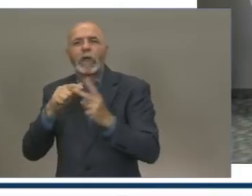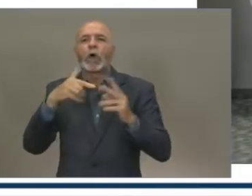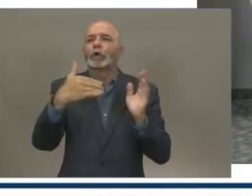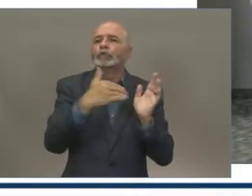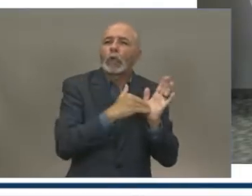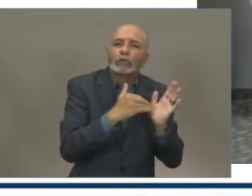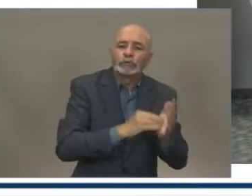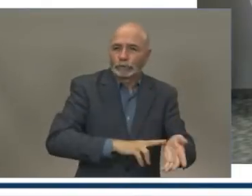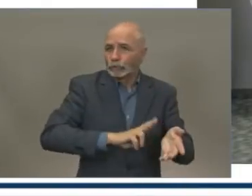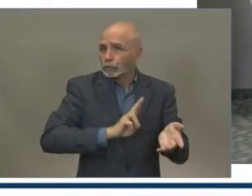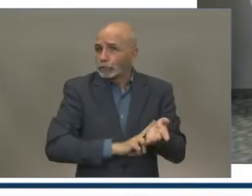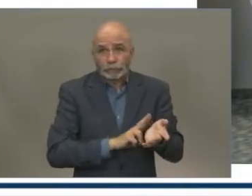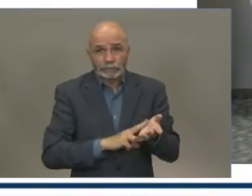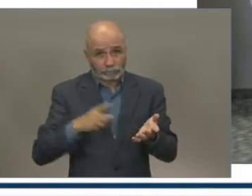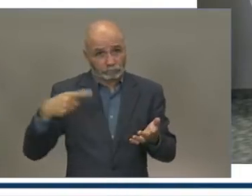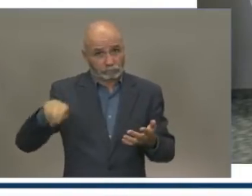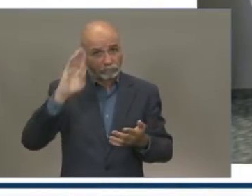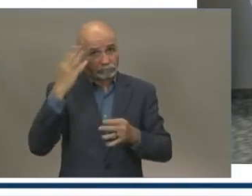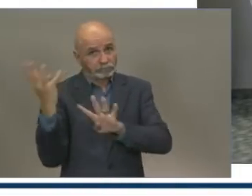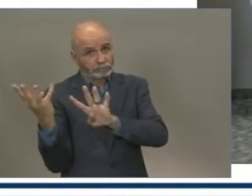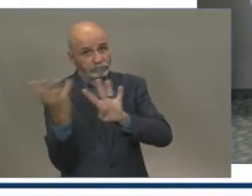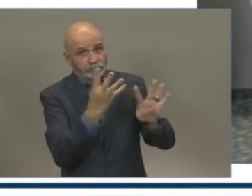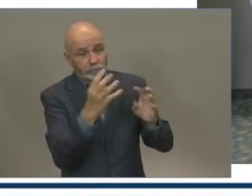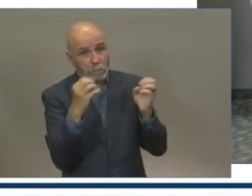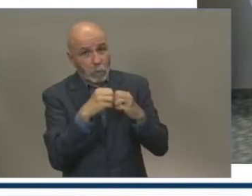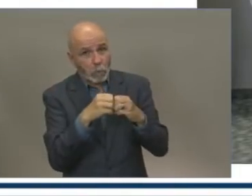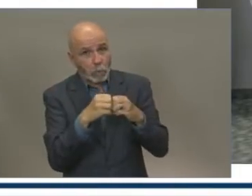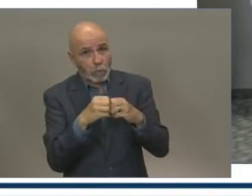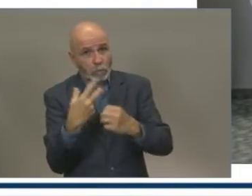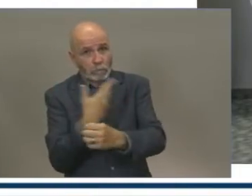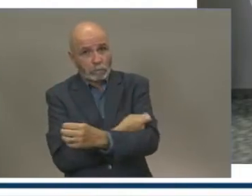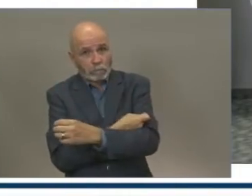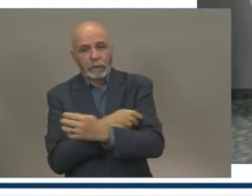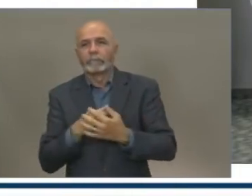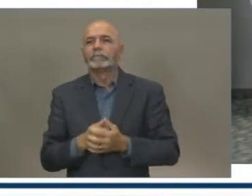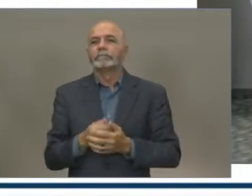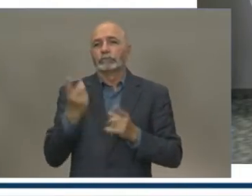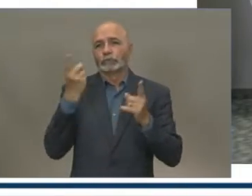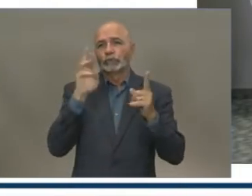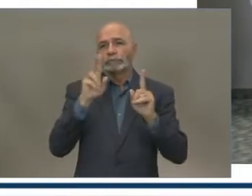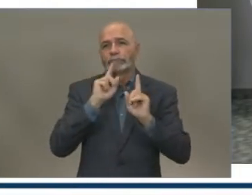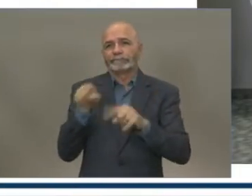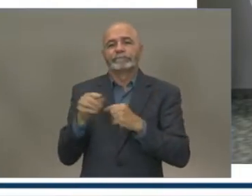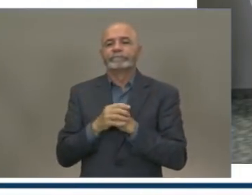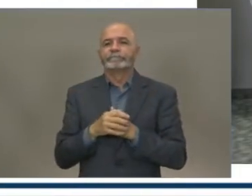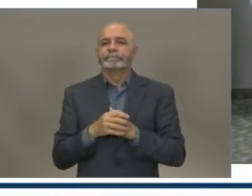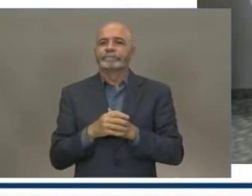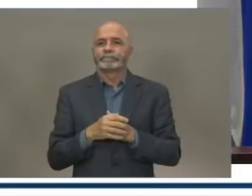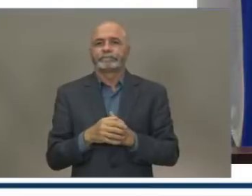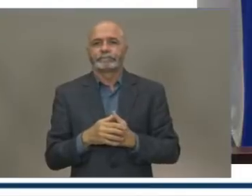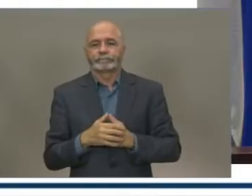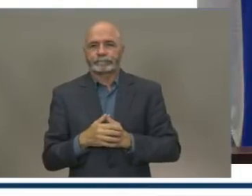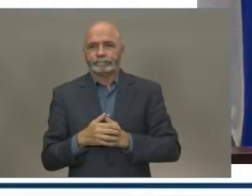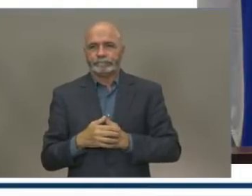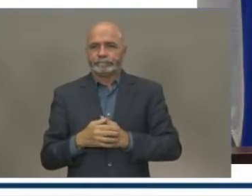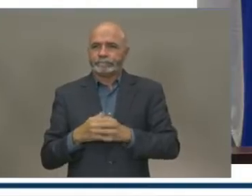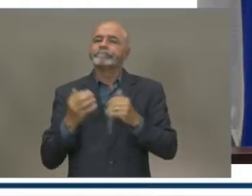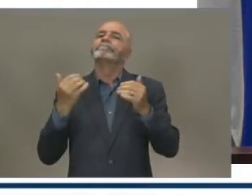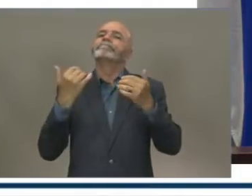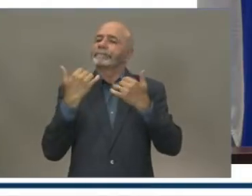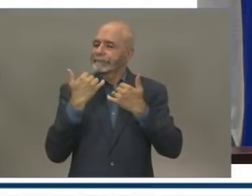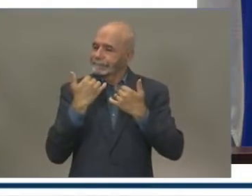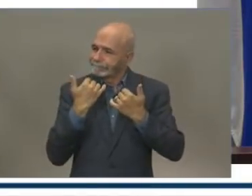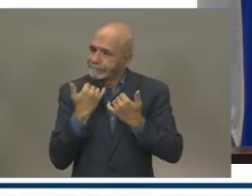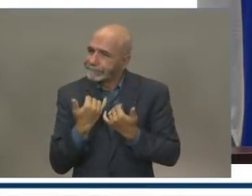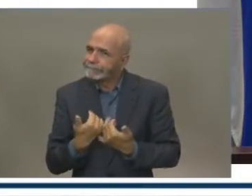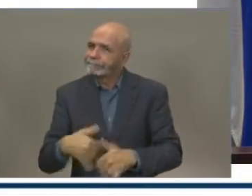Are you seeing an uptick there, or is it too soon to know? Well, again, with the part of this is what we're seeing. It's still dry. We still have several hundred people a